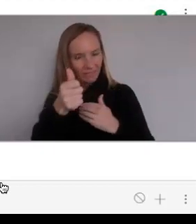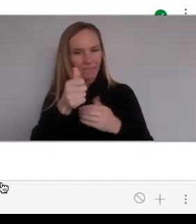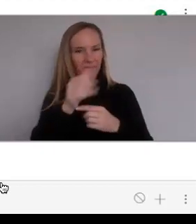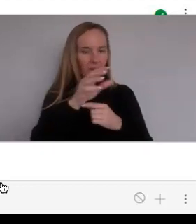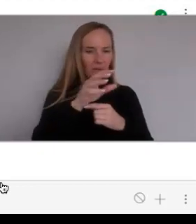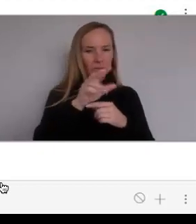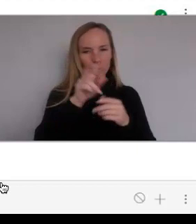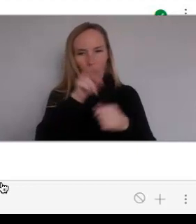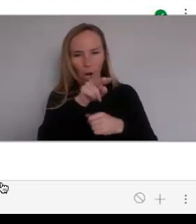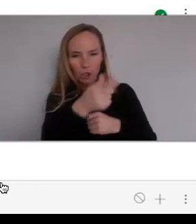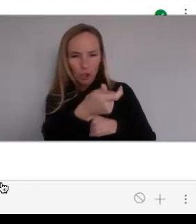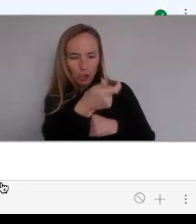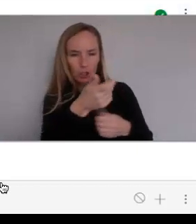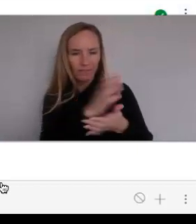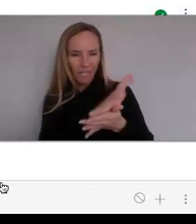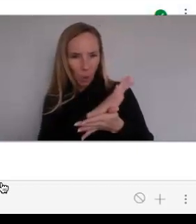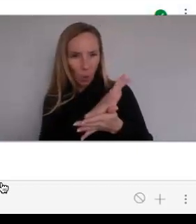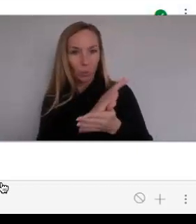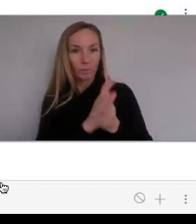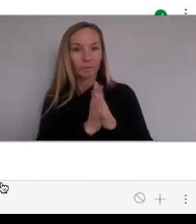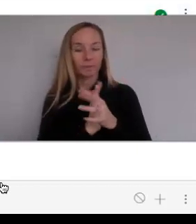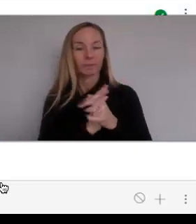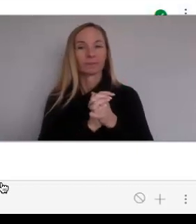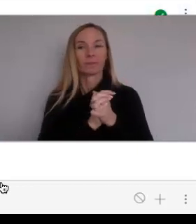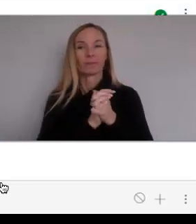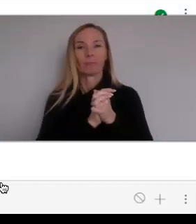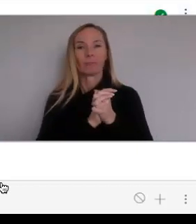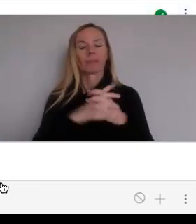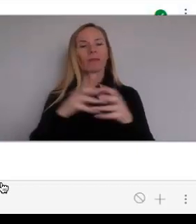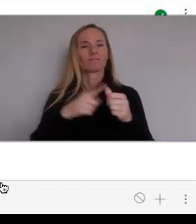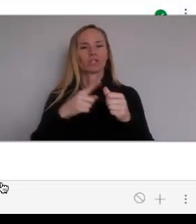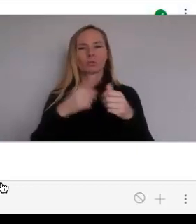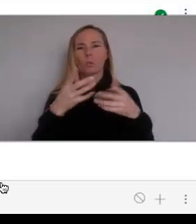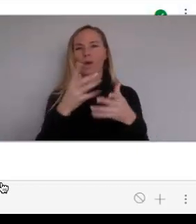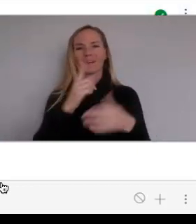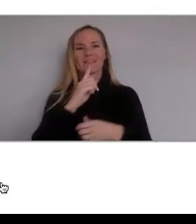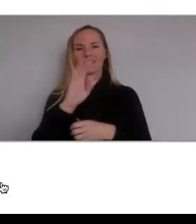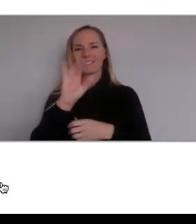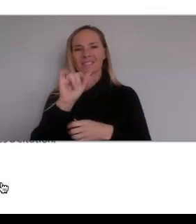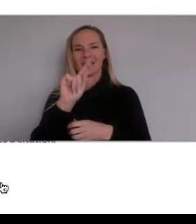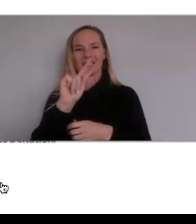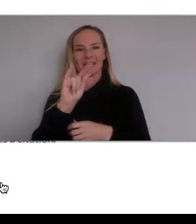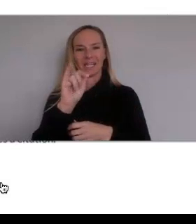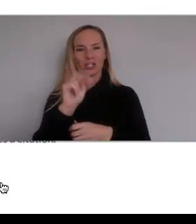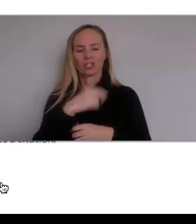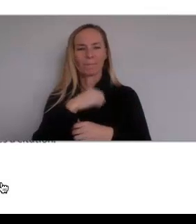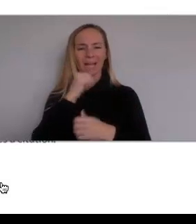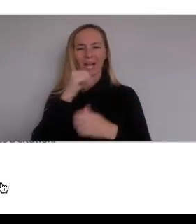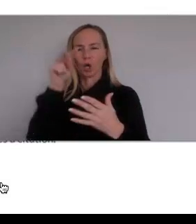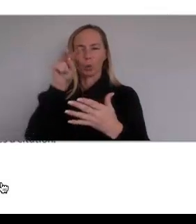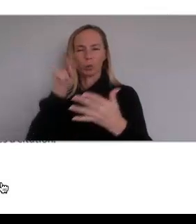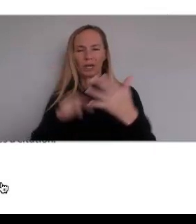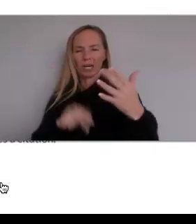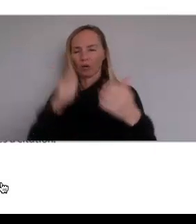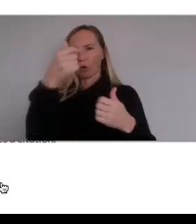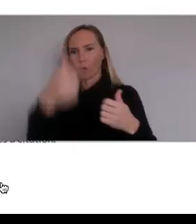video watching. Okay, we'll start with the first one. What is a citation? And I'm not going to read all of these, but I'd like to